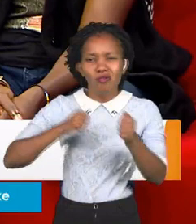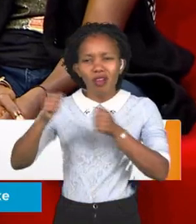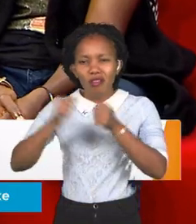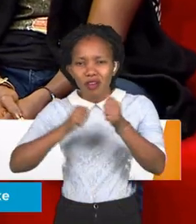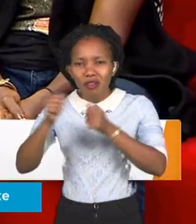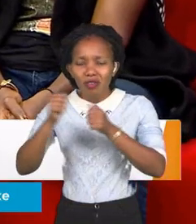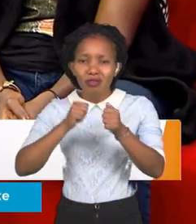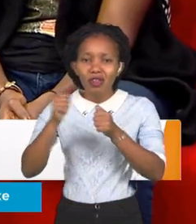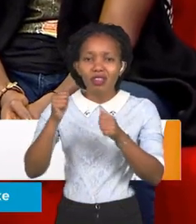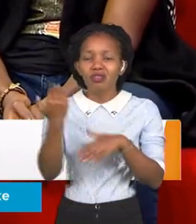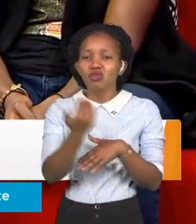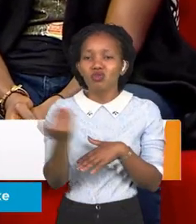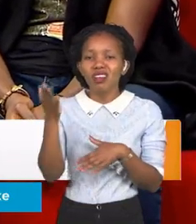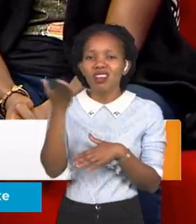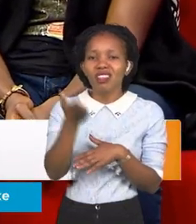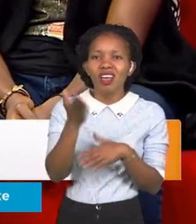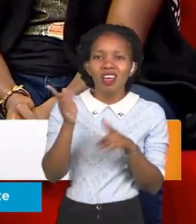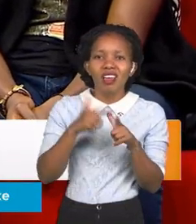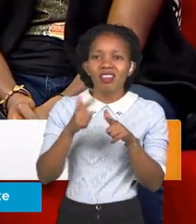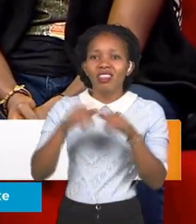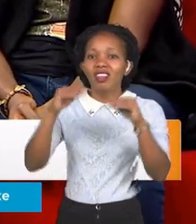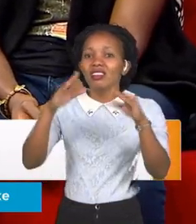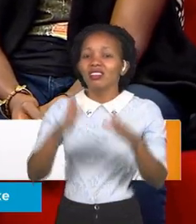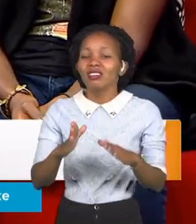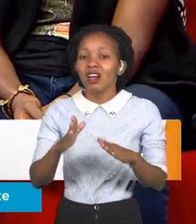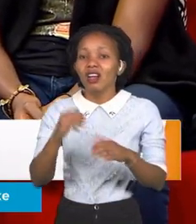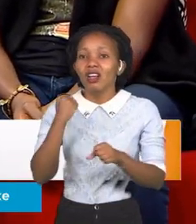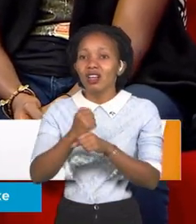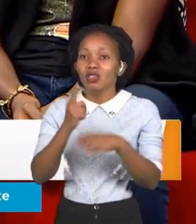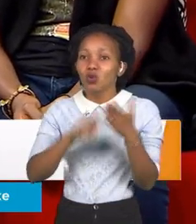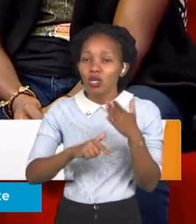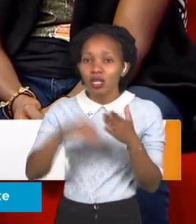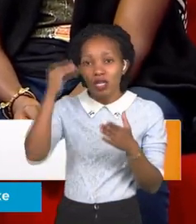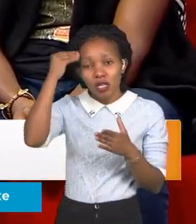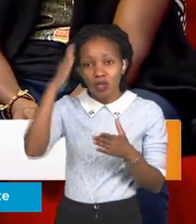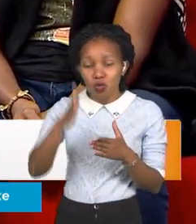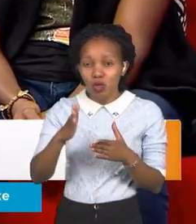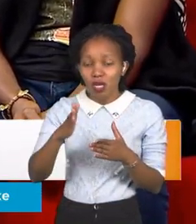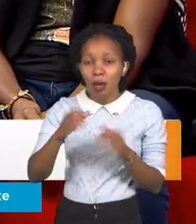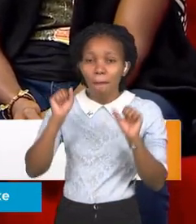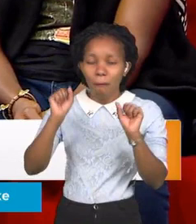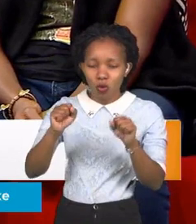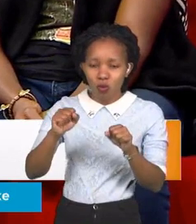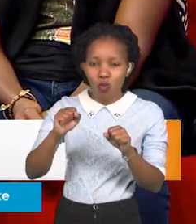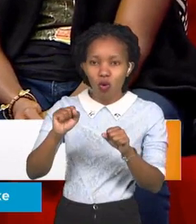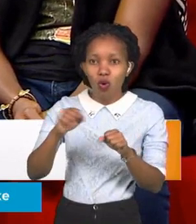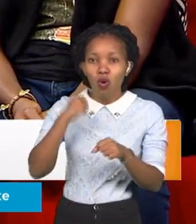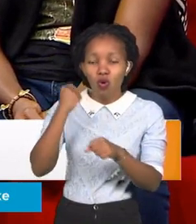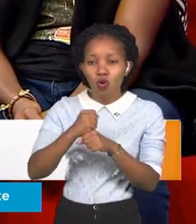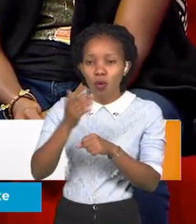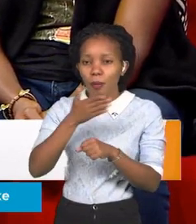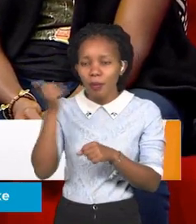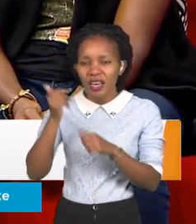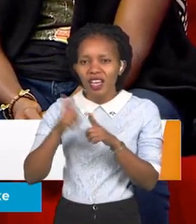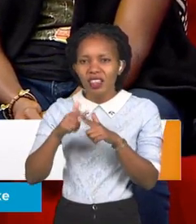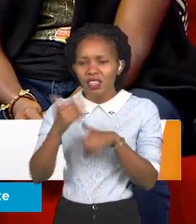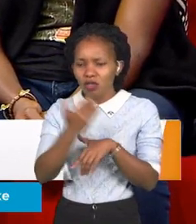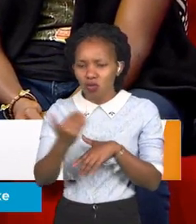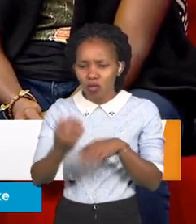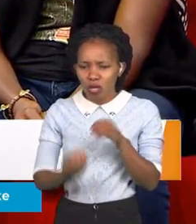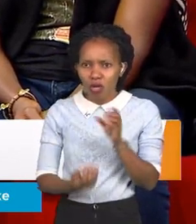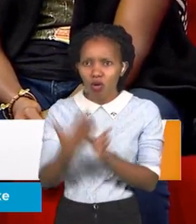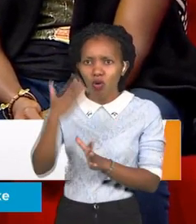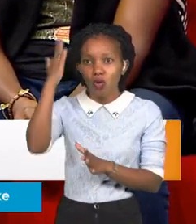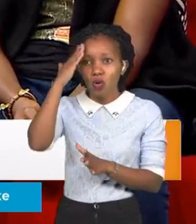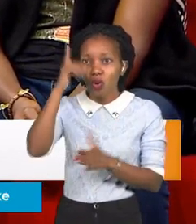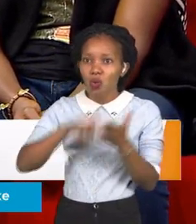children, then what the teacher does, the student can do better. It means then the children grow up knowing that it